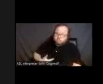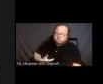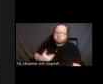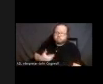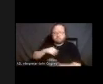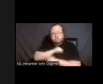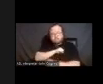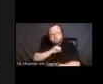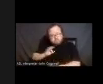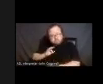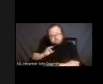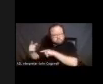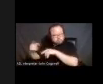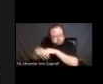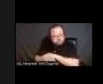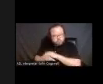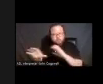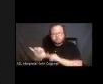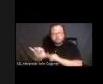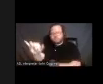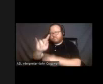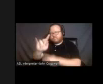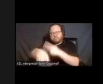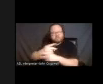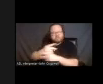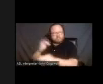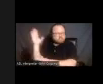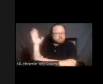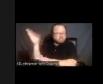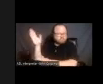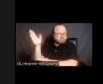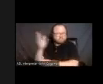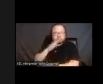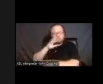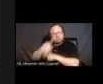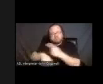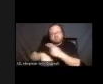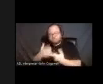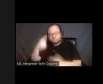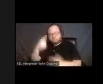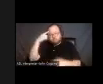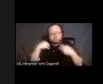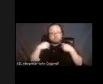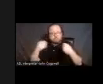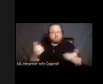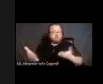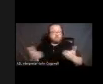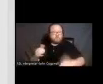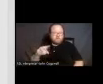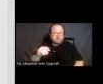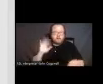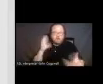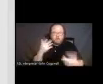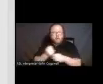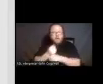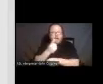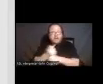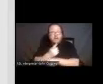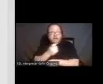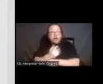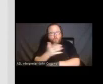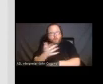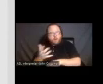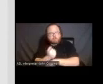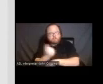staff may have come in and did a similar presentation about the Mental Health Services Act and some of our annual updates. So I'm going to do that